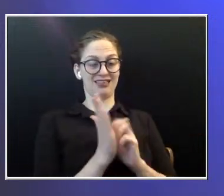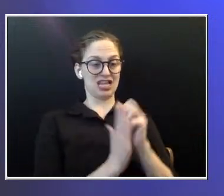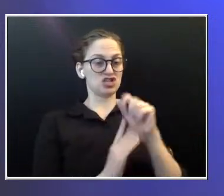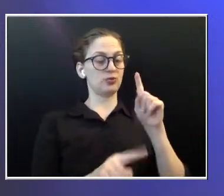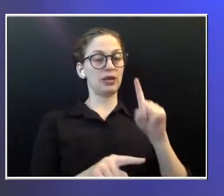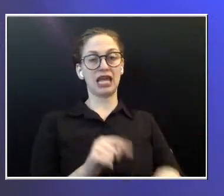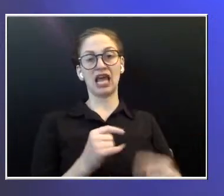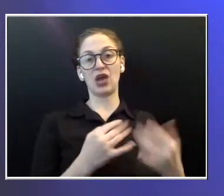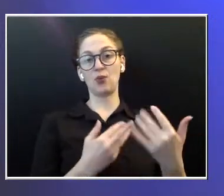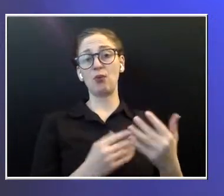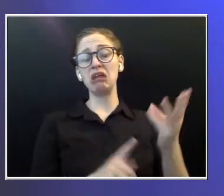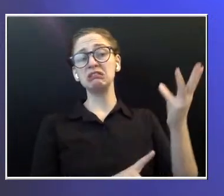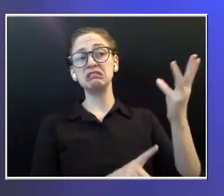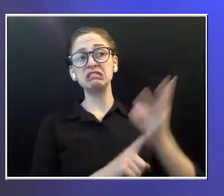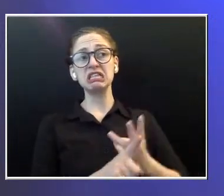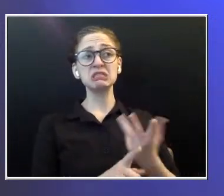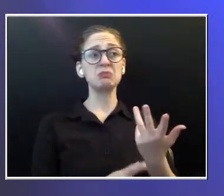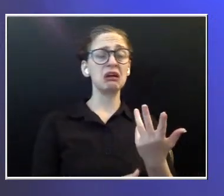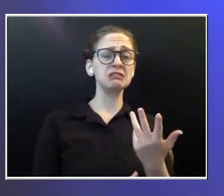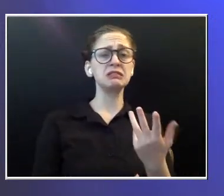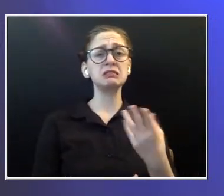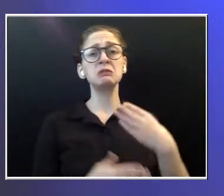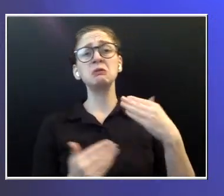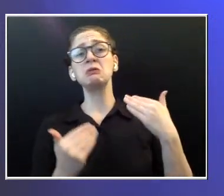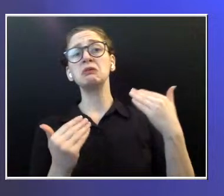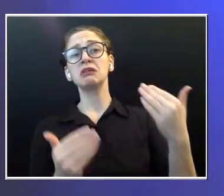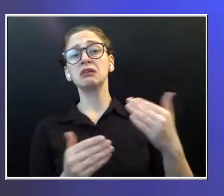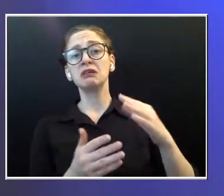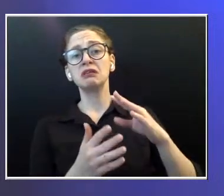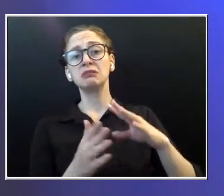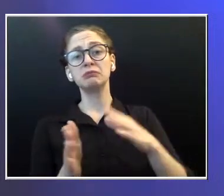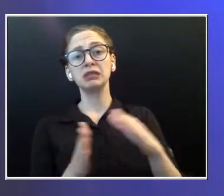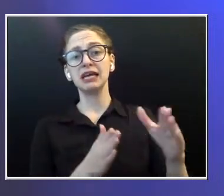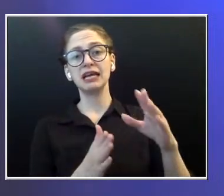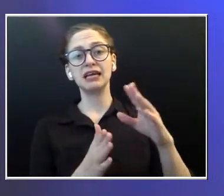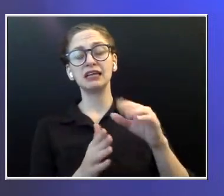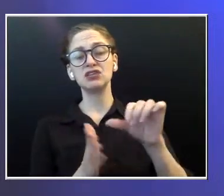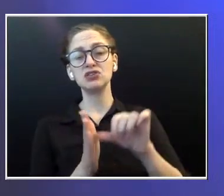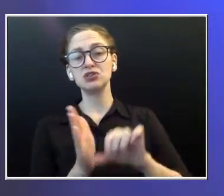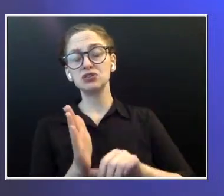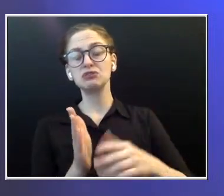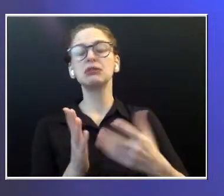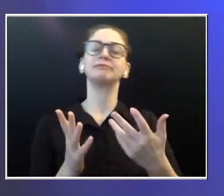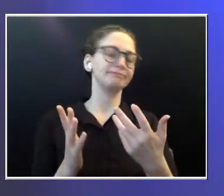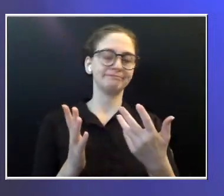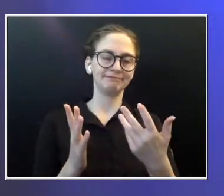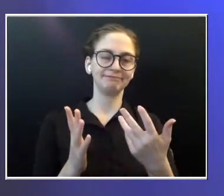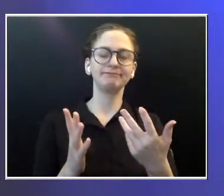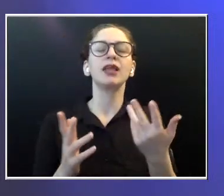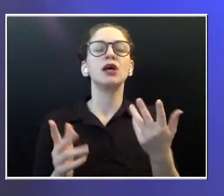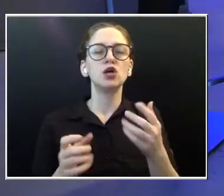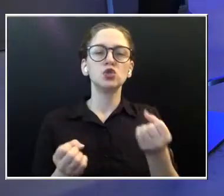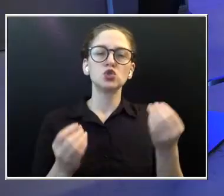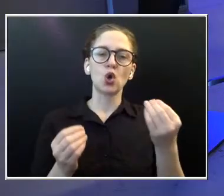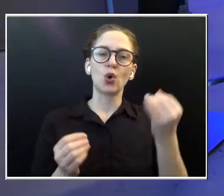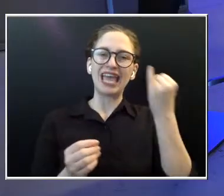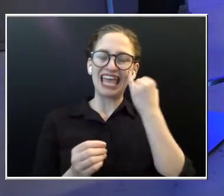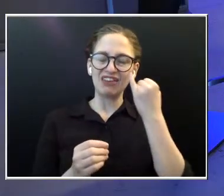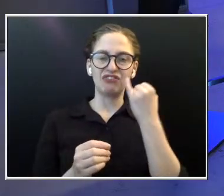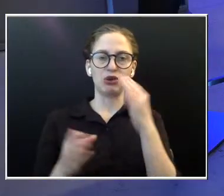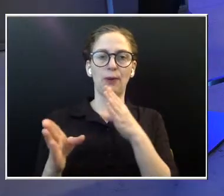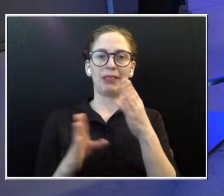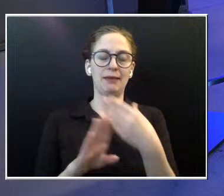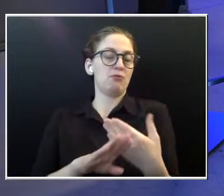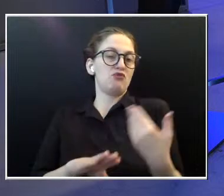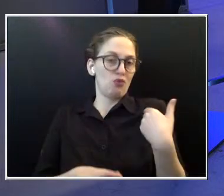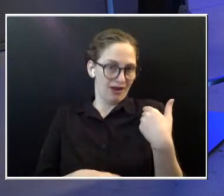for prophylaxis or risk reduction, we can time that surgery to hopefully help the patients with less surgeries. And do you have to have, is it a